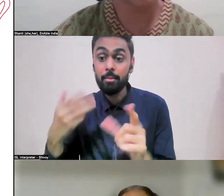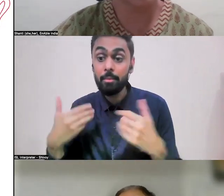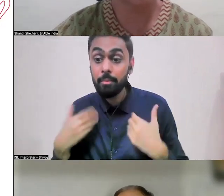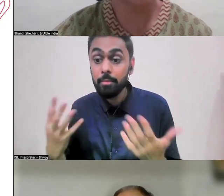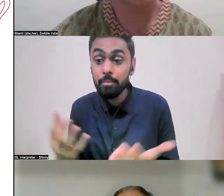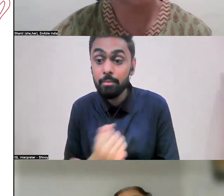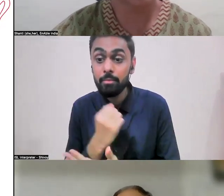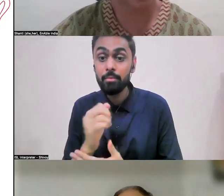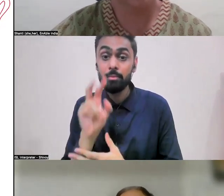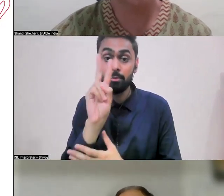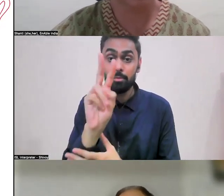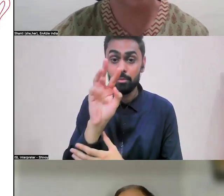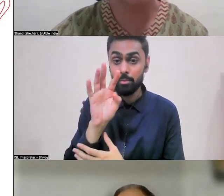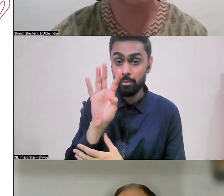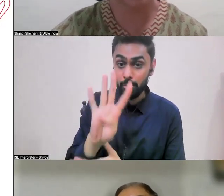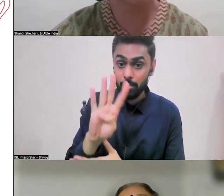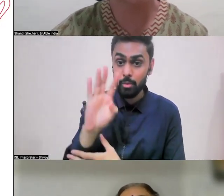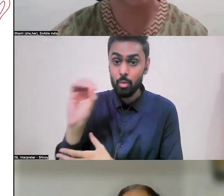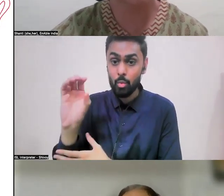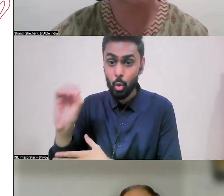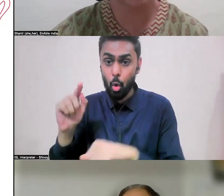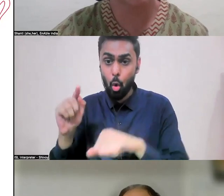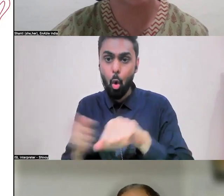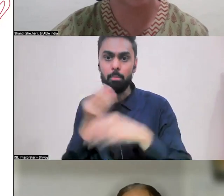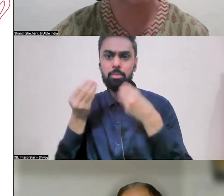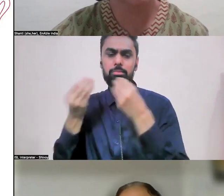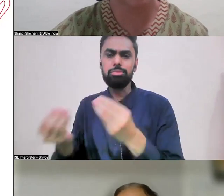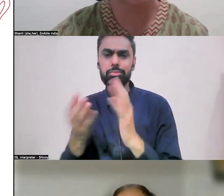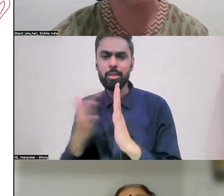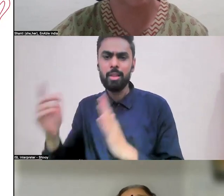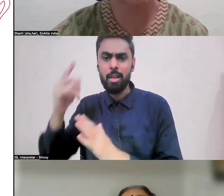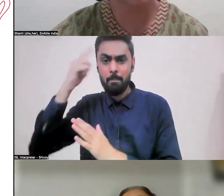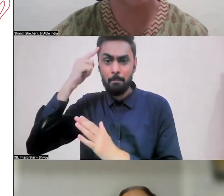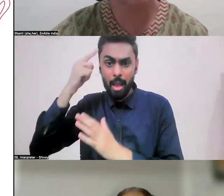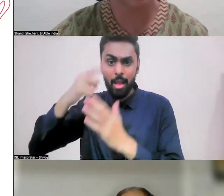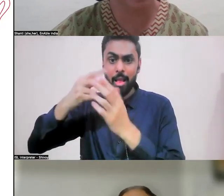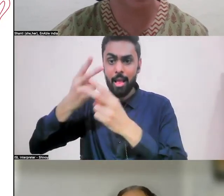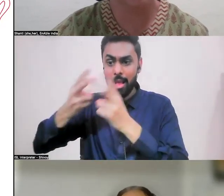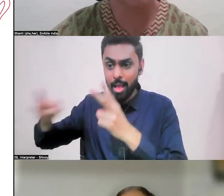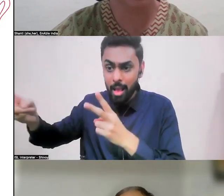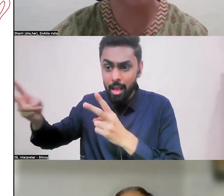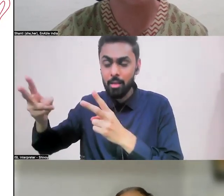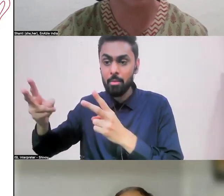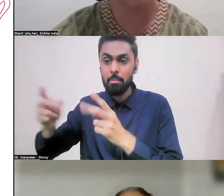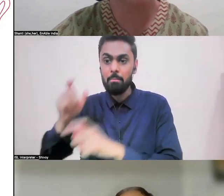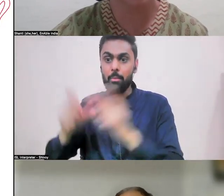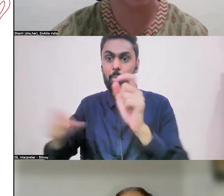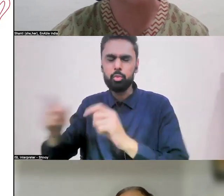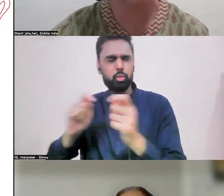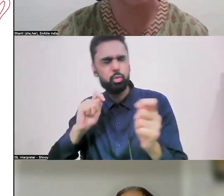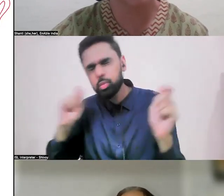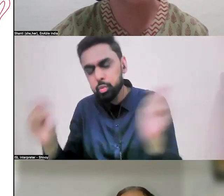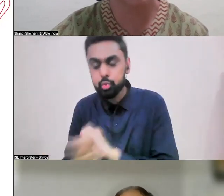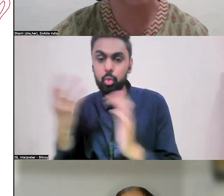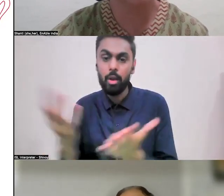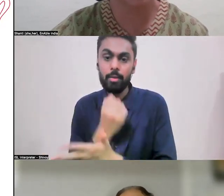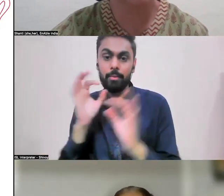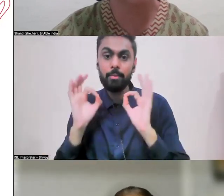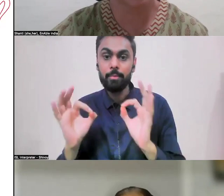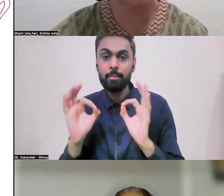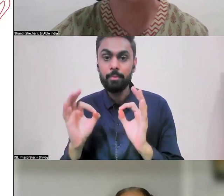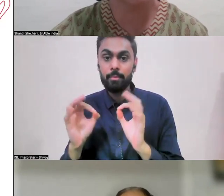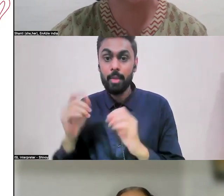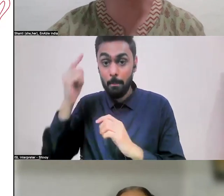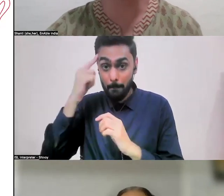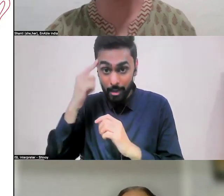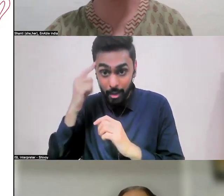create 2,400 plus opportunities for neurodiverse individuals was a great shift because we were able to address the mental